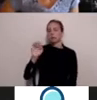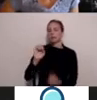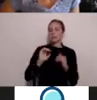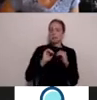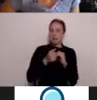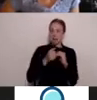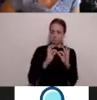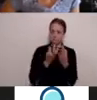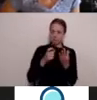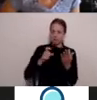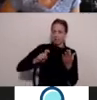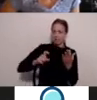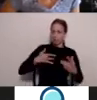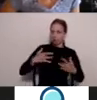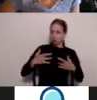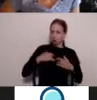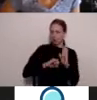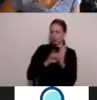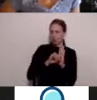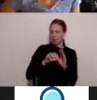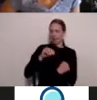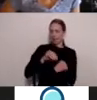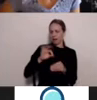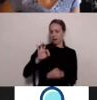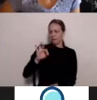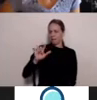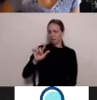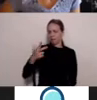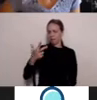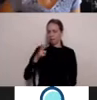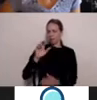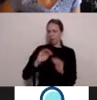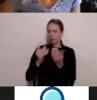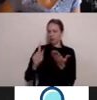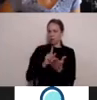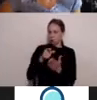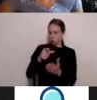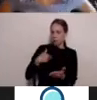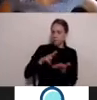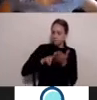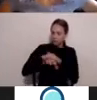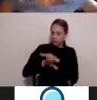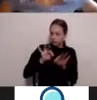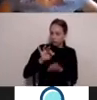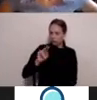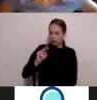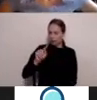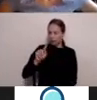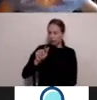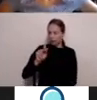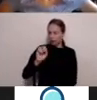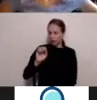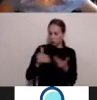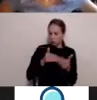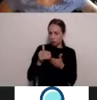identified in the FL3 office hours. Was there an intake process? Yeah, thank you. This is Candace. Thank